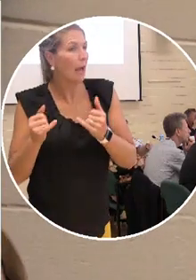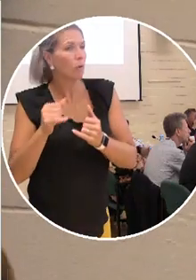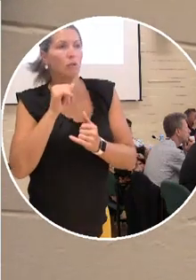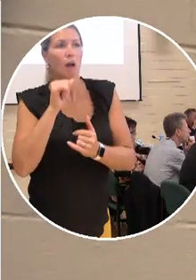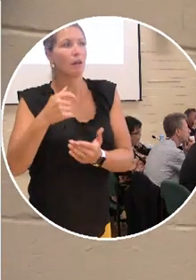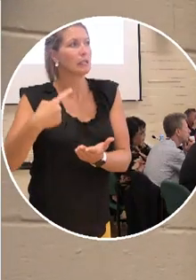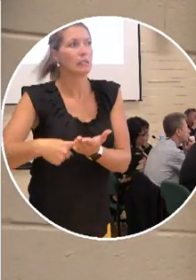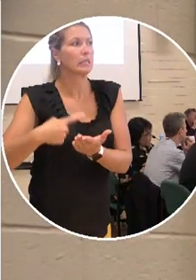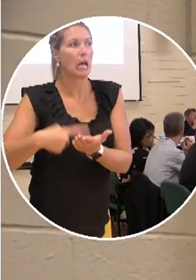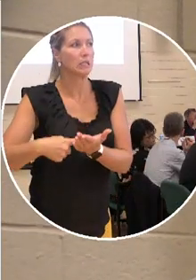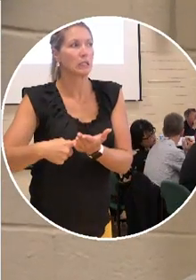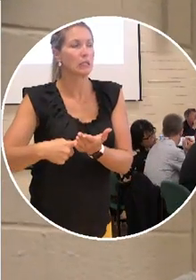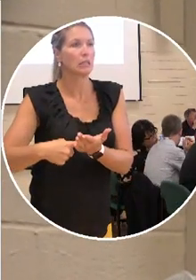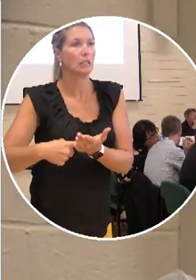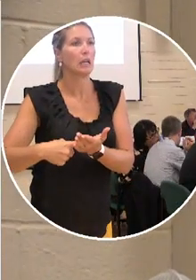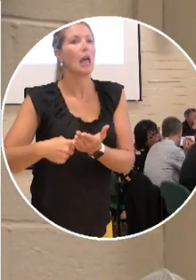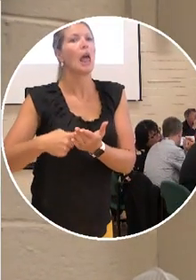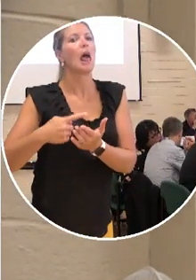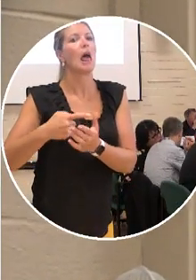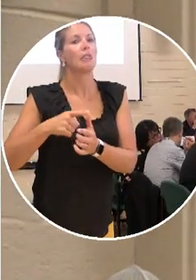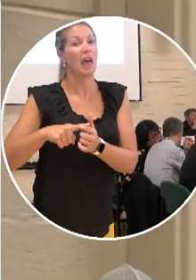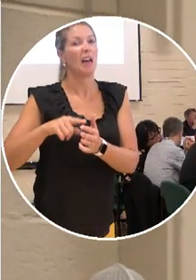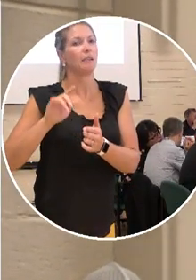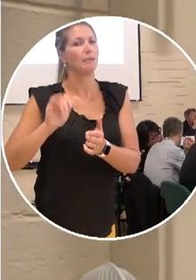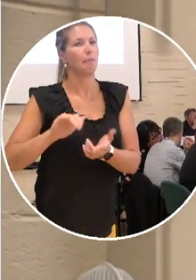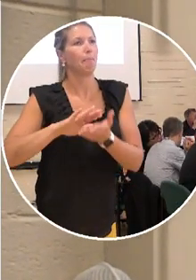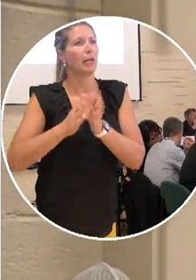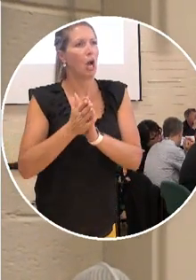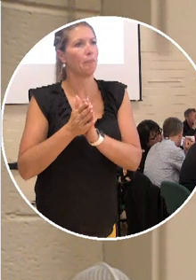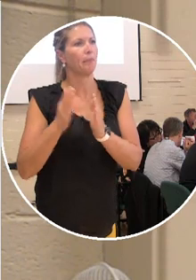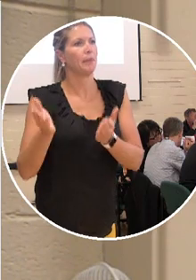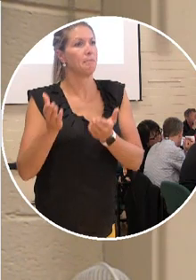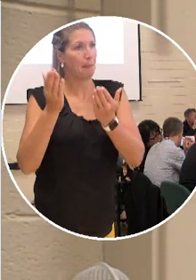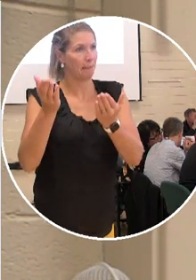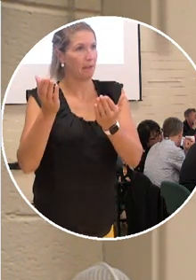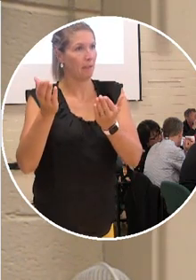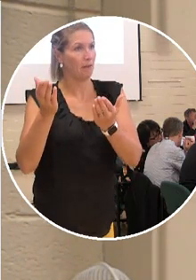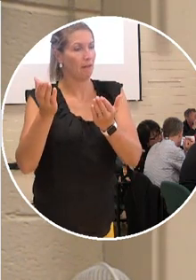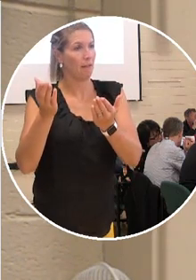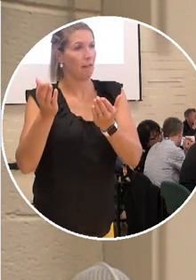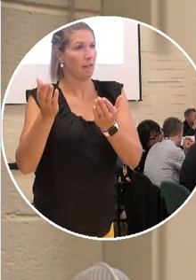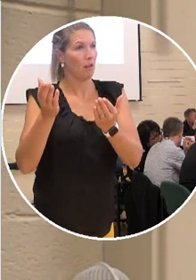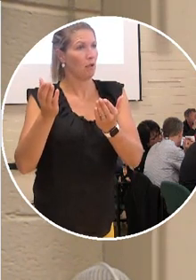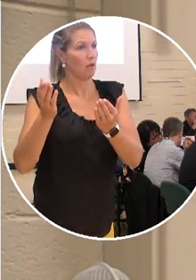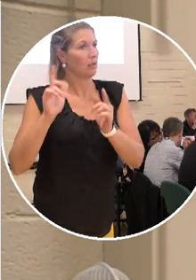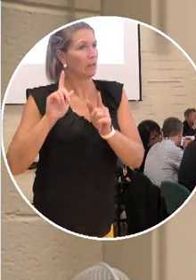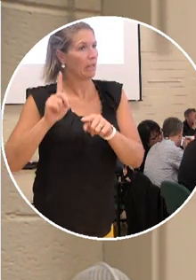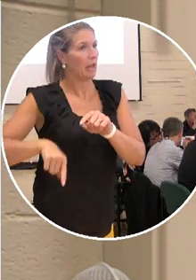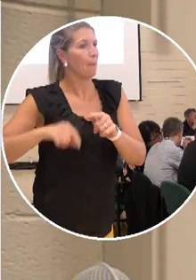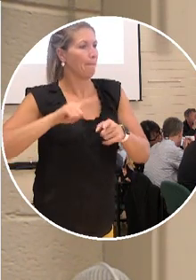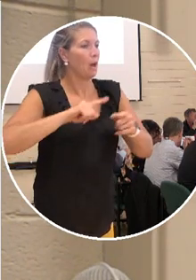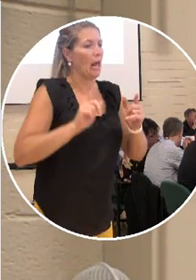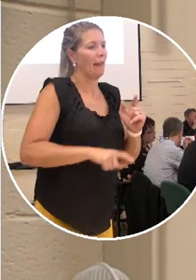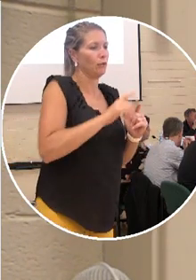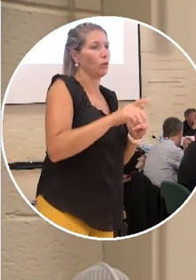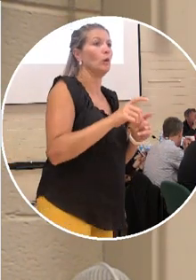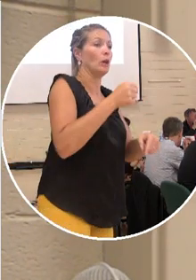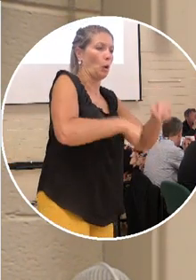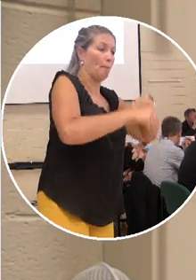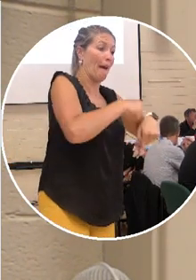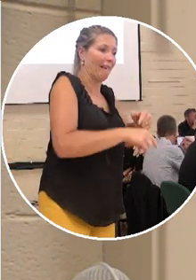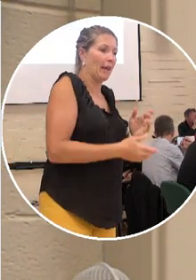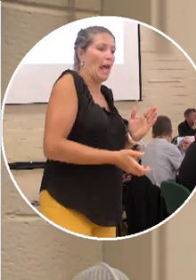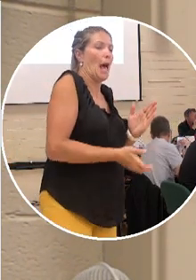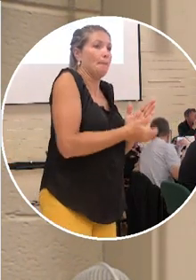amendment then becomes the motion on the table. An amendment to the motion could not be brought forward